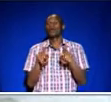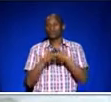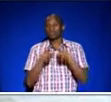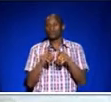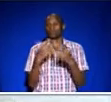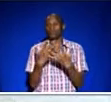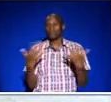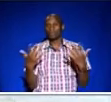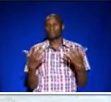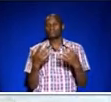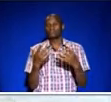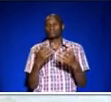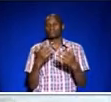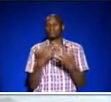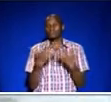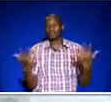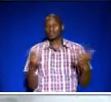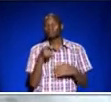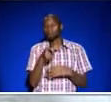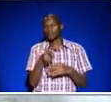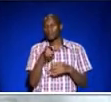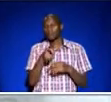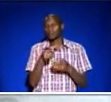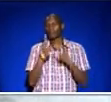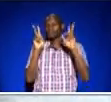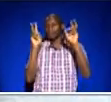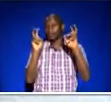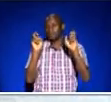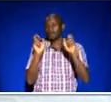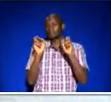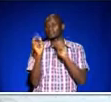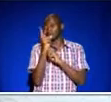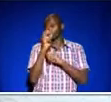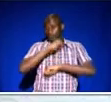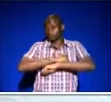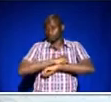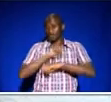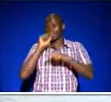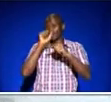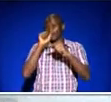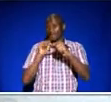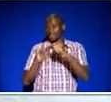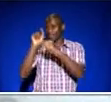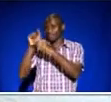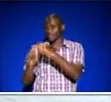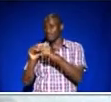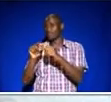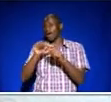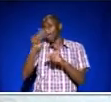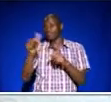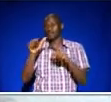matter. Now, those broad topics in secondary, they are divided into other